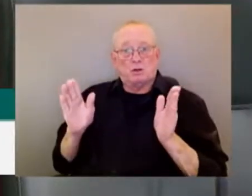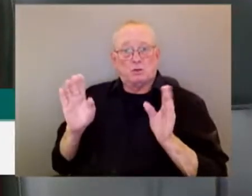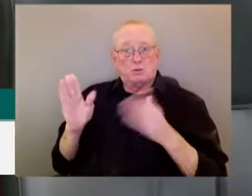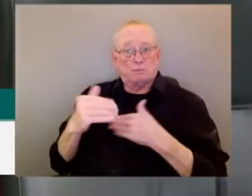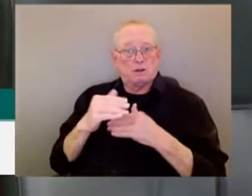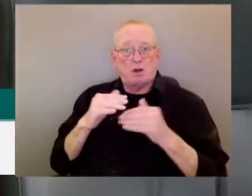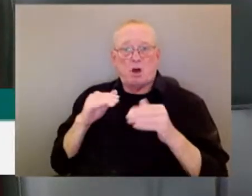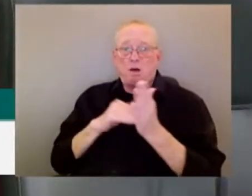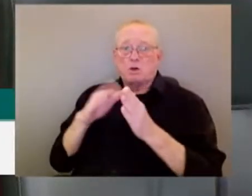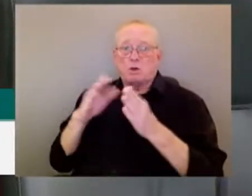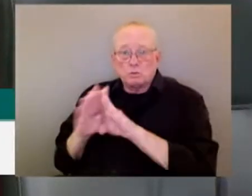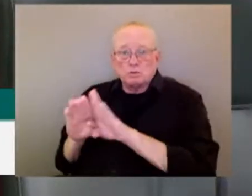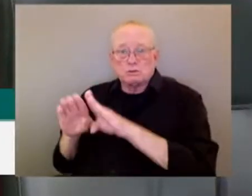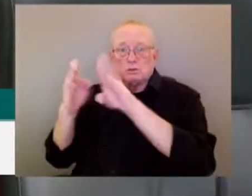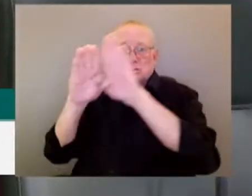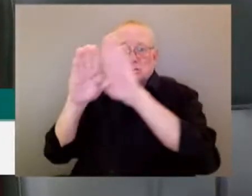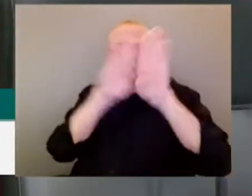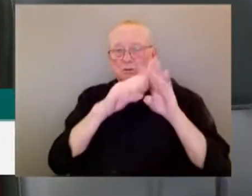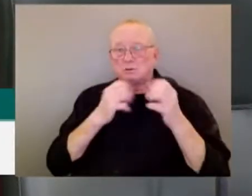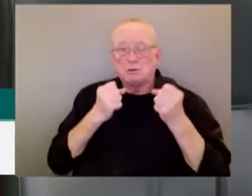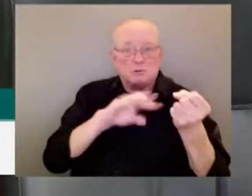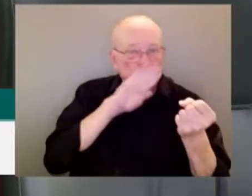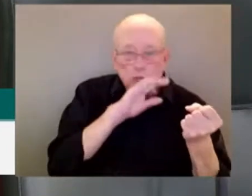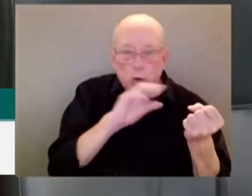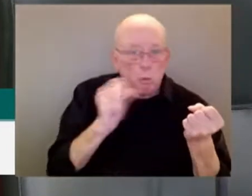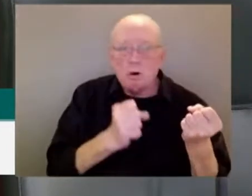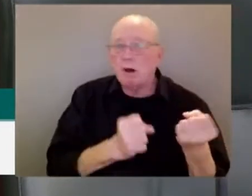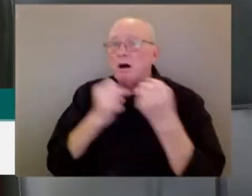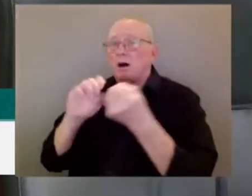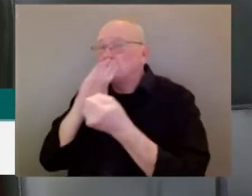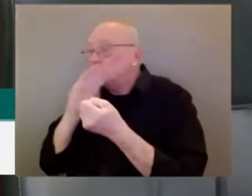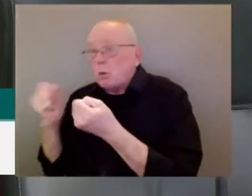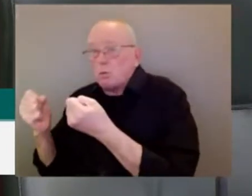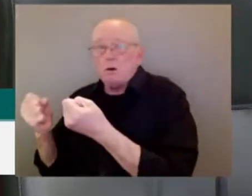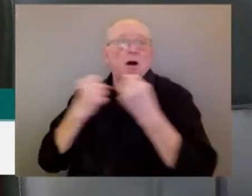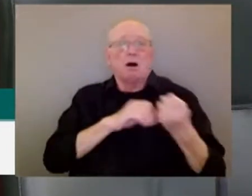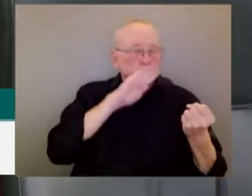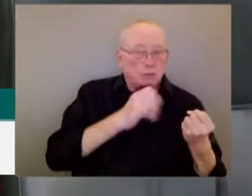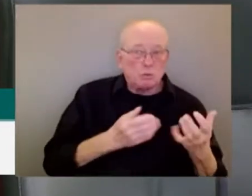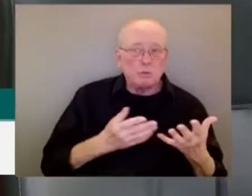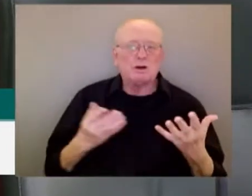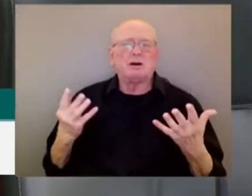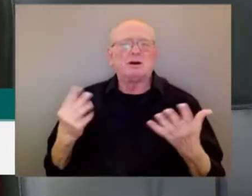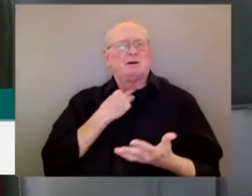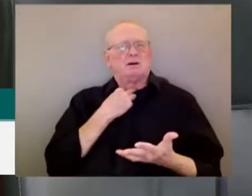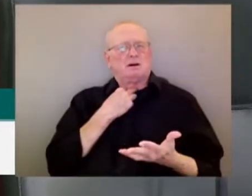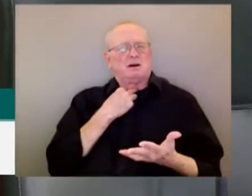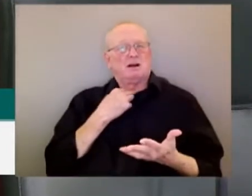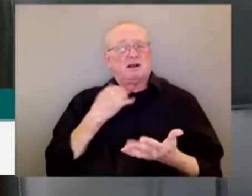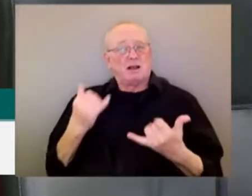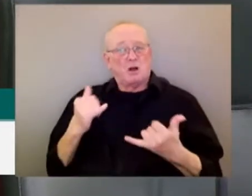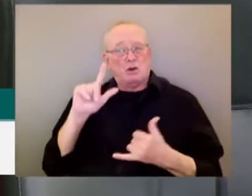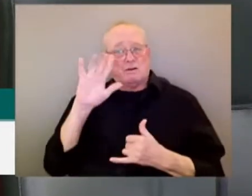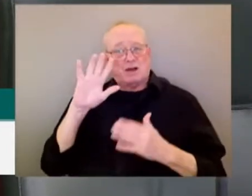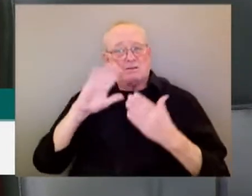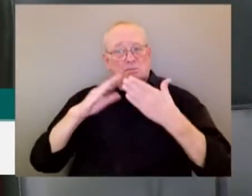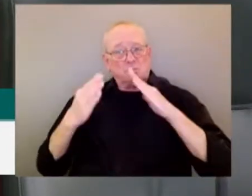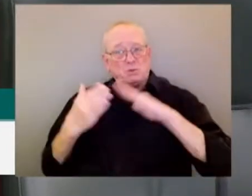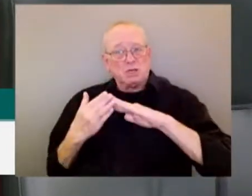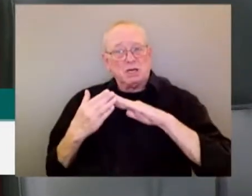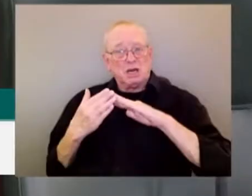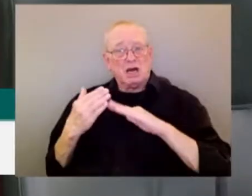find one open, and today 25 communities have reduced service due to lack of staff like doctors, ER